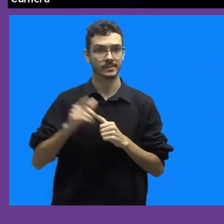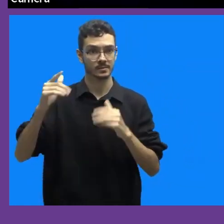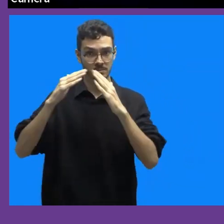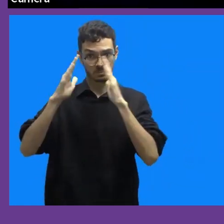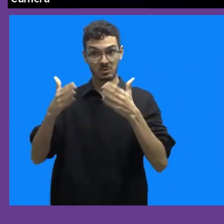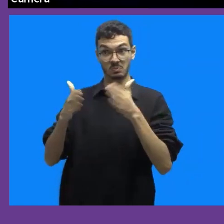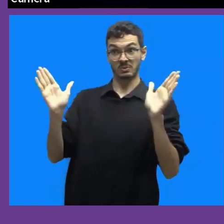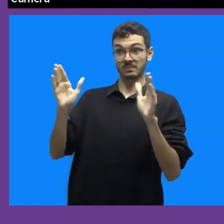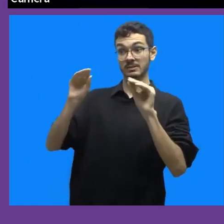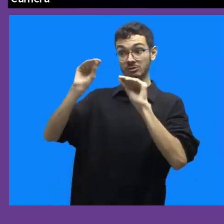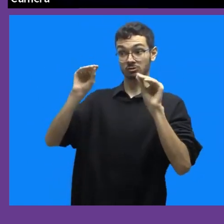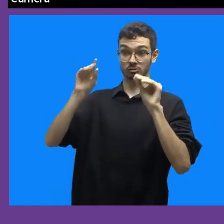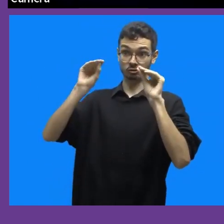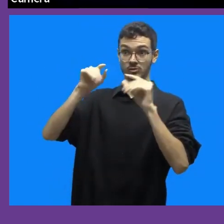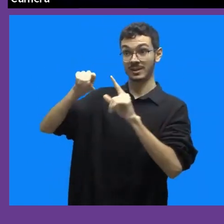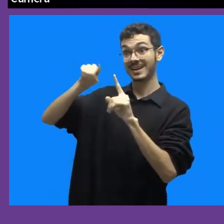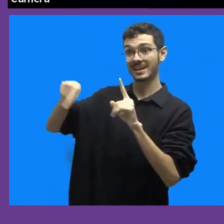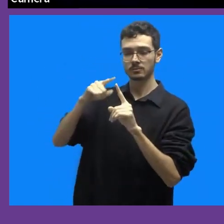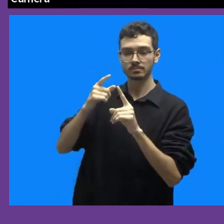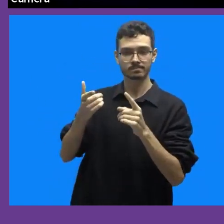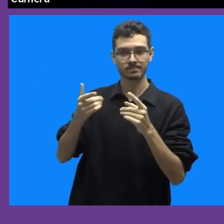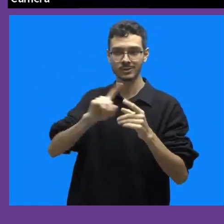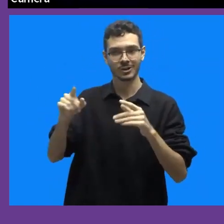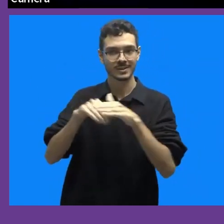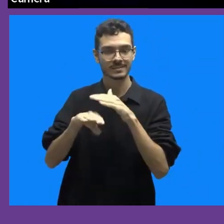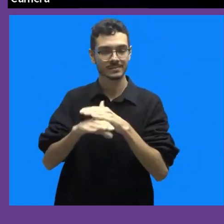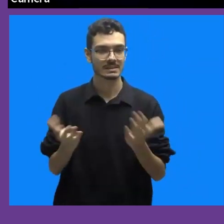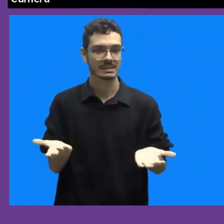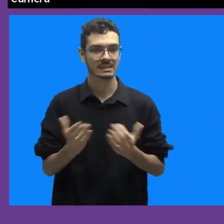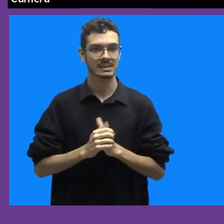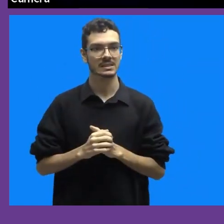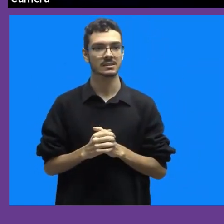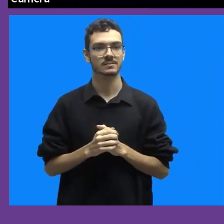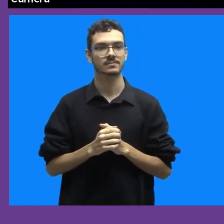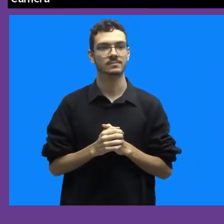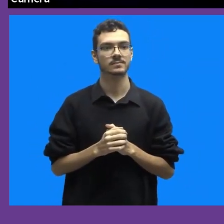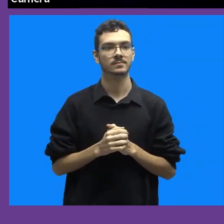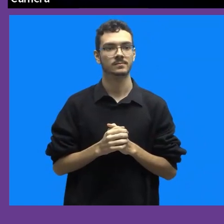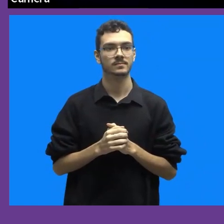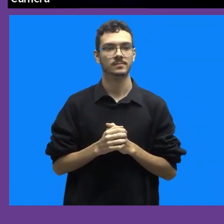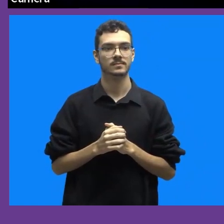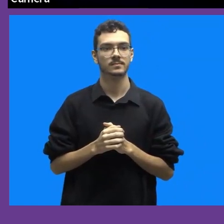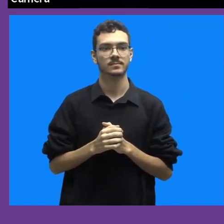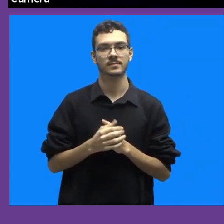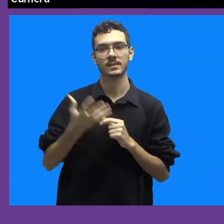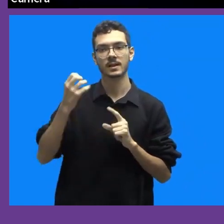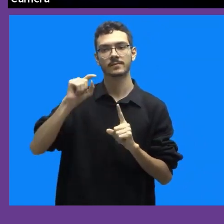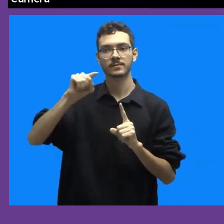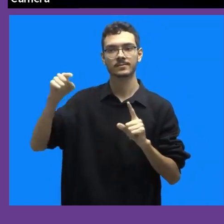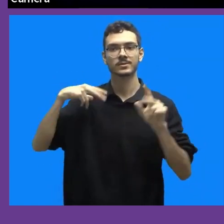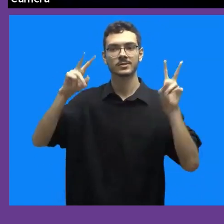from today's panel. First, we saw the importance of embedding accessibility within quality